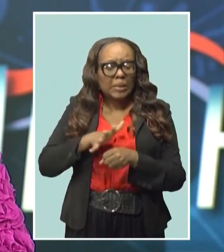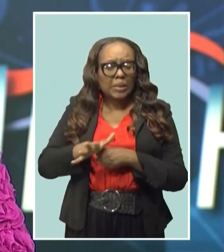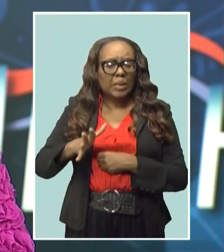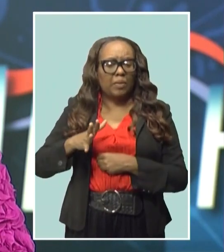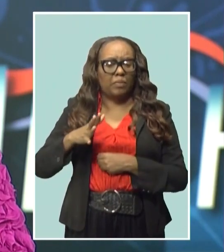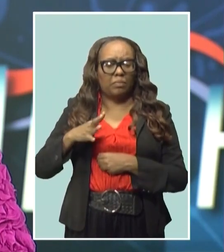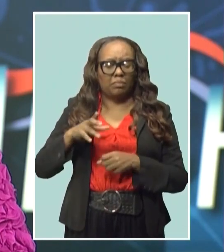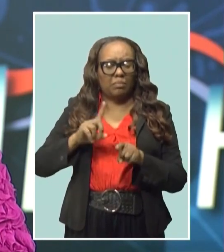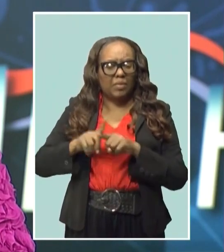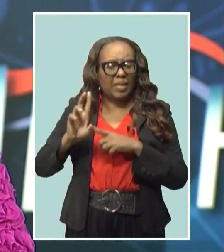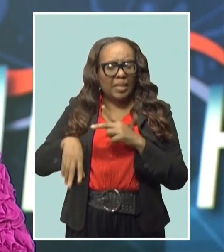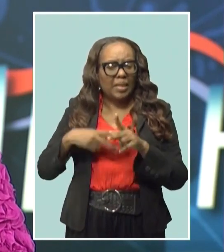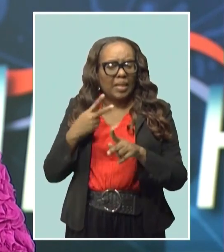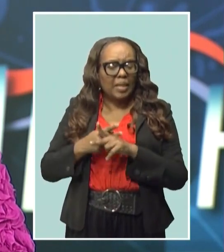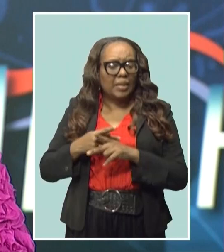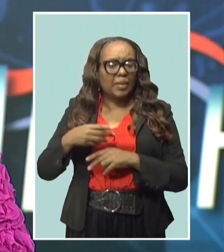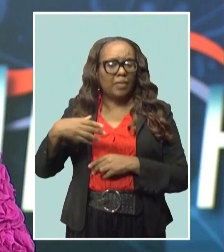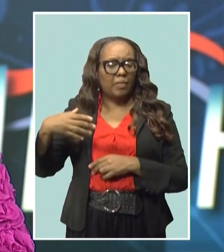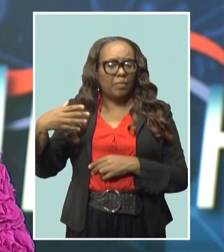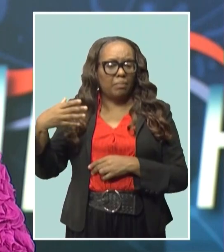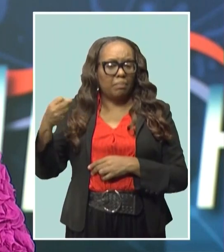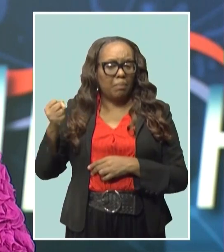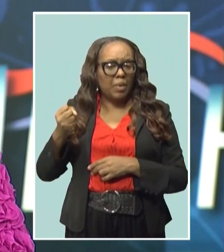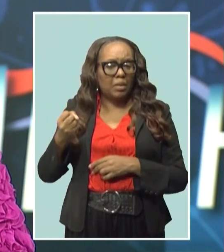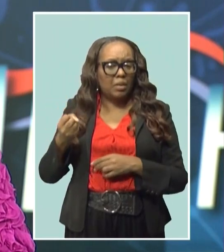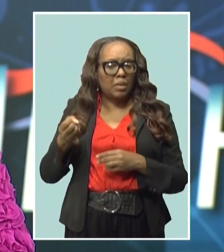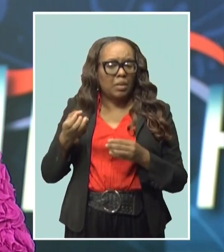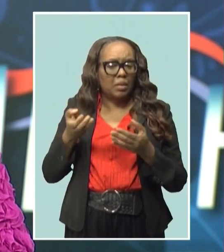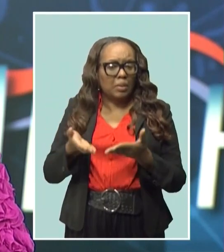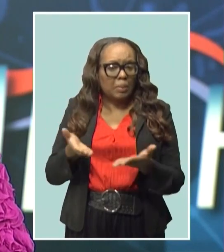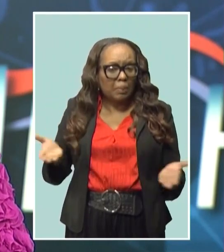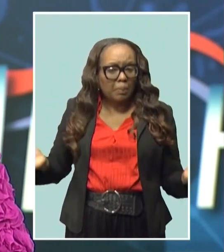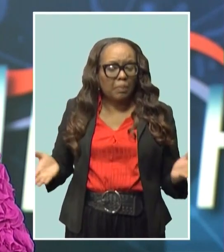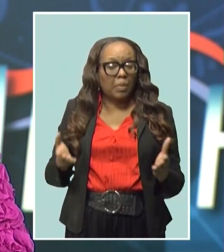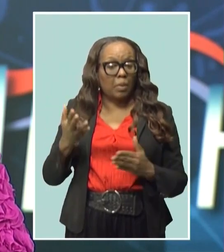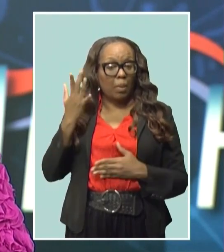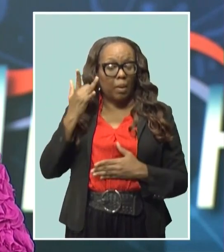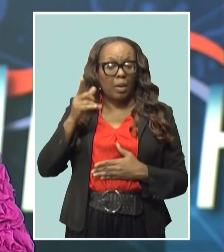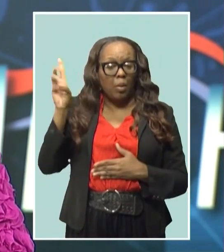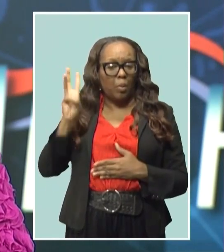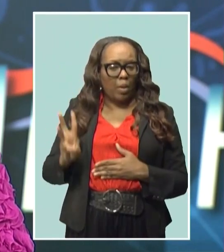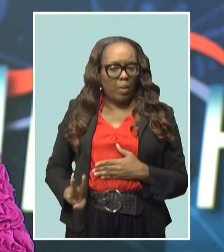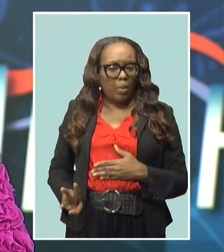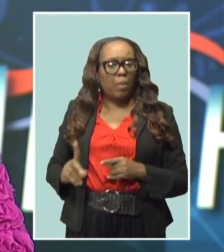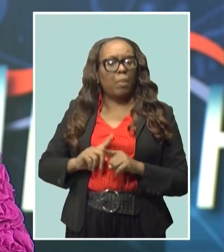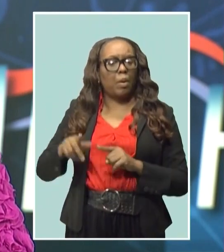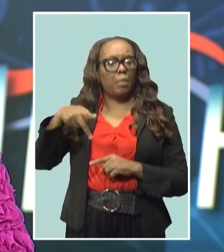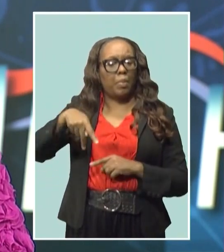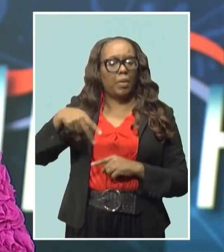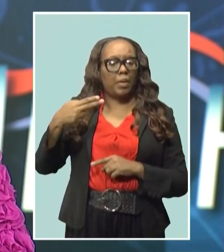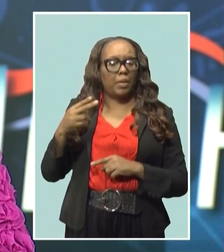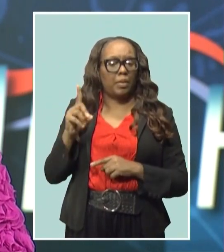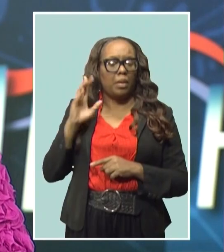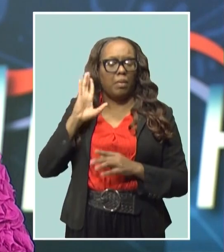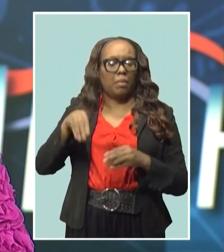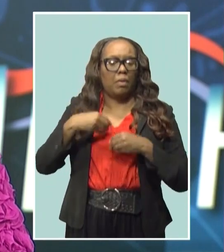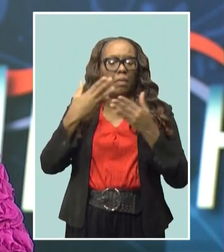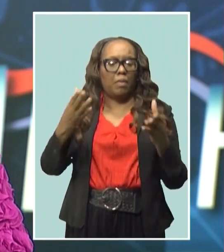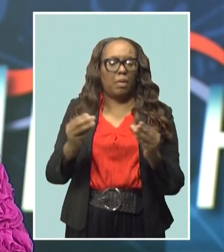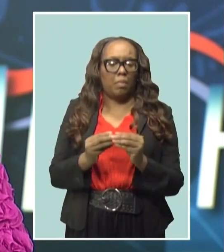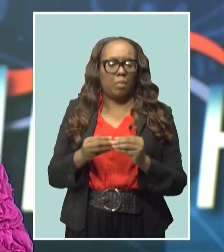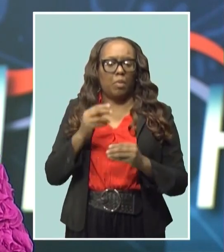supply from farmers due to weather conditions and other factors. But the Pine Hill Dairy remains committed to providing and